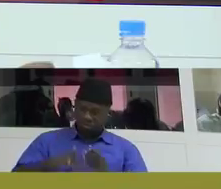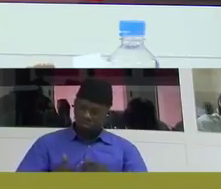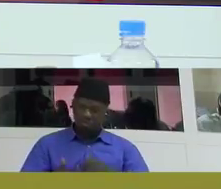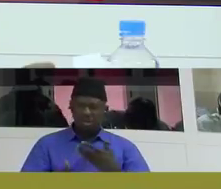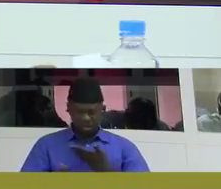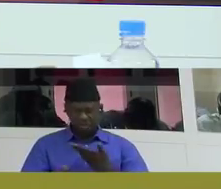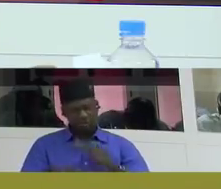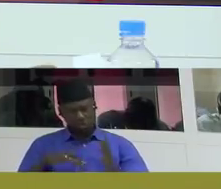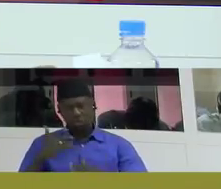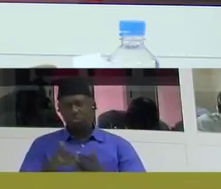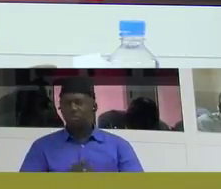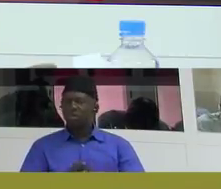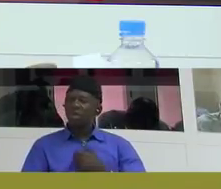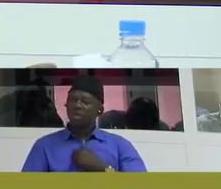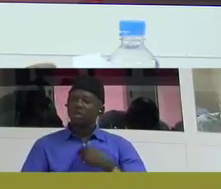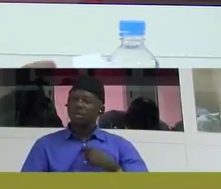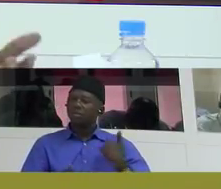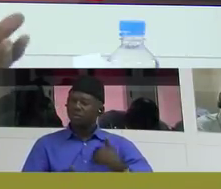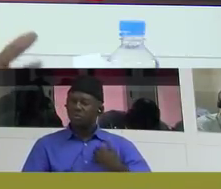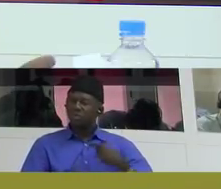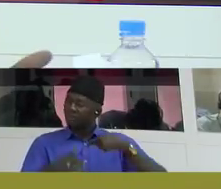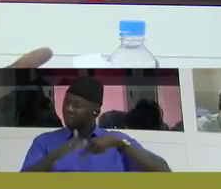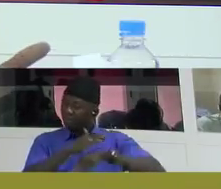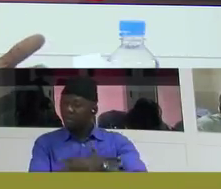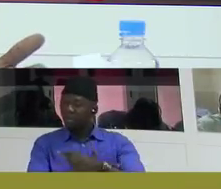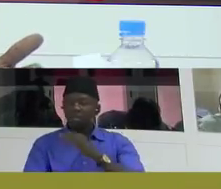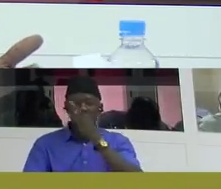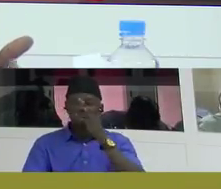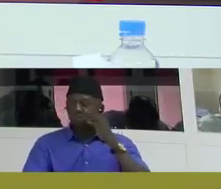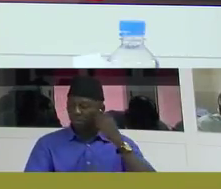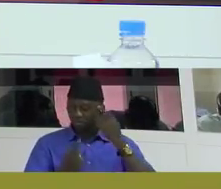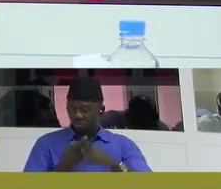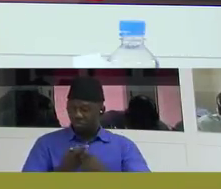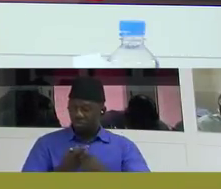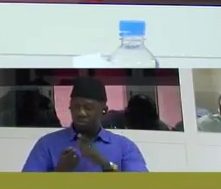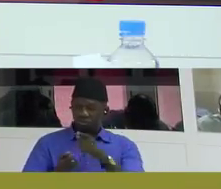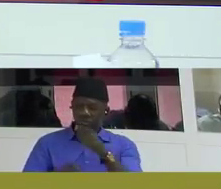people, even inside Ramadan, you know that you have